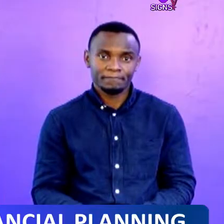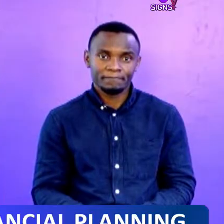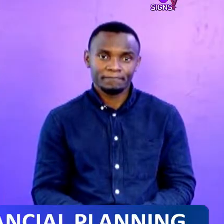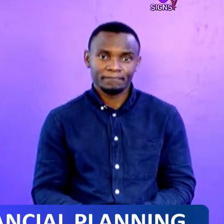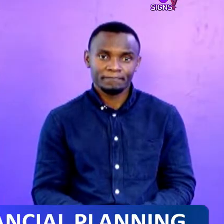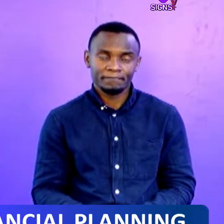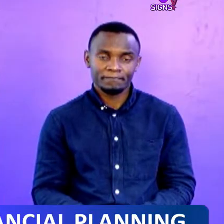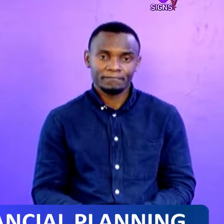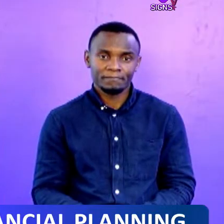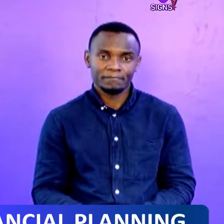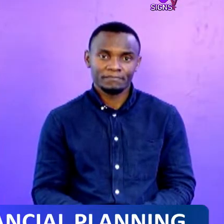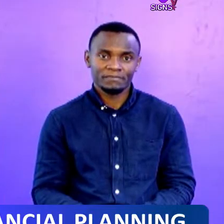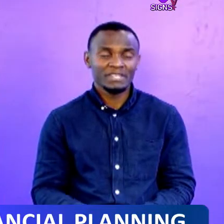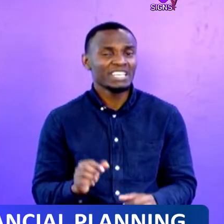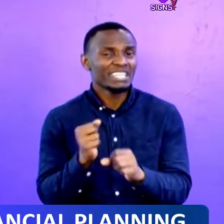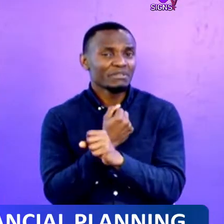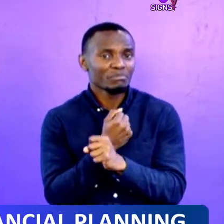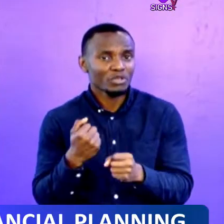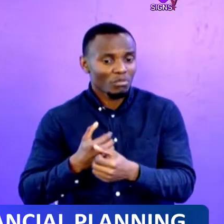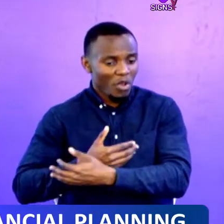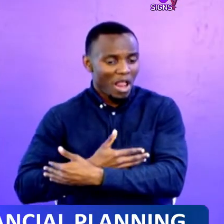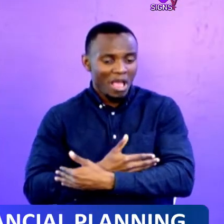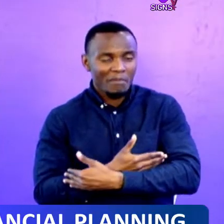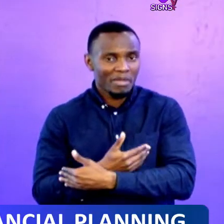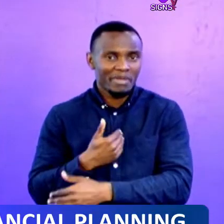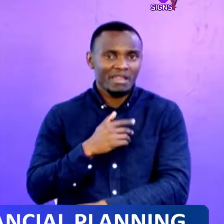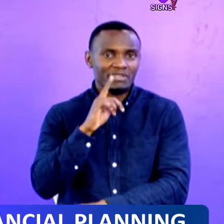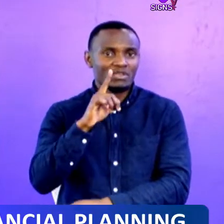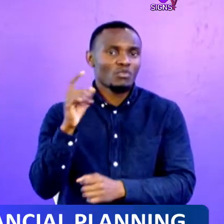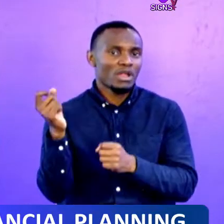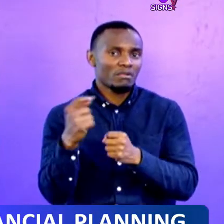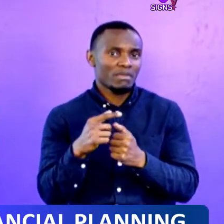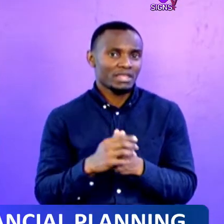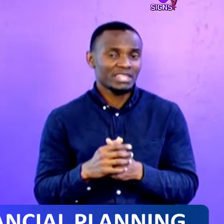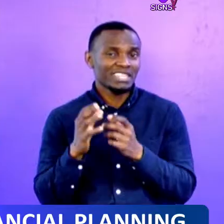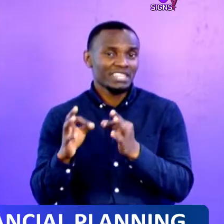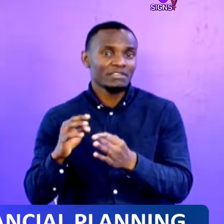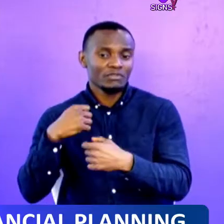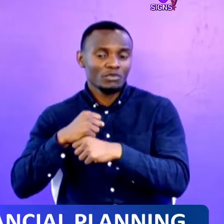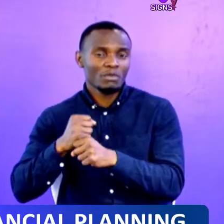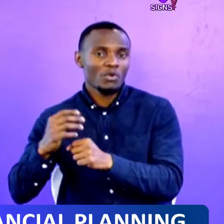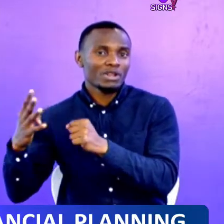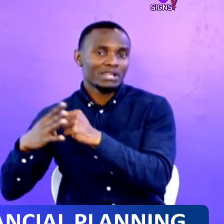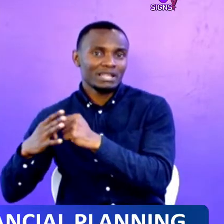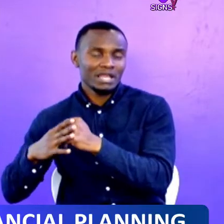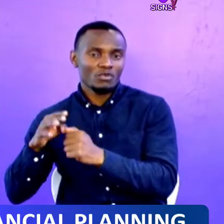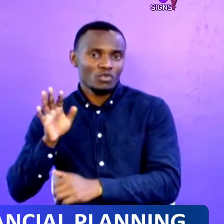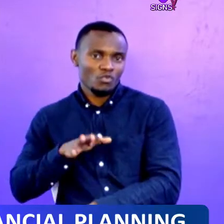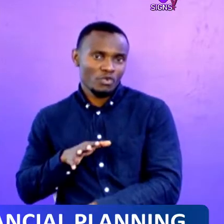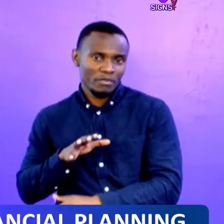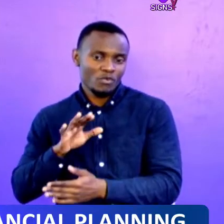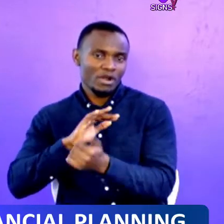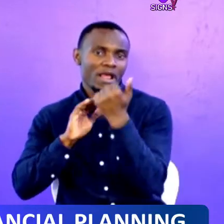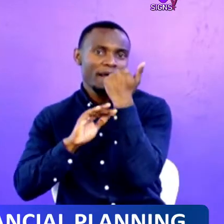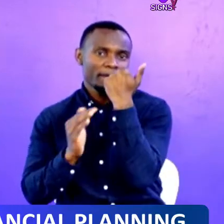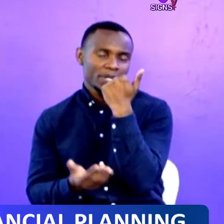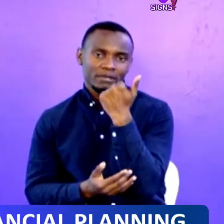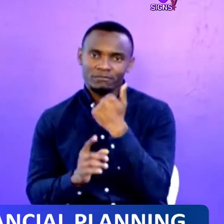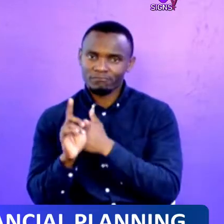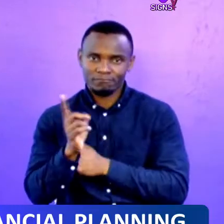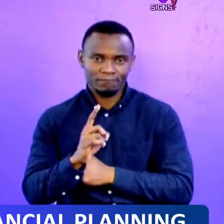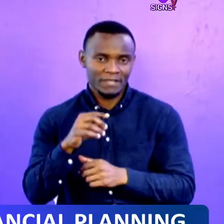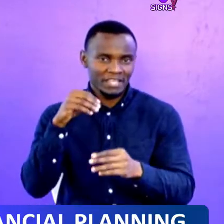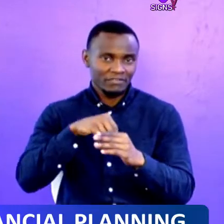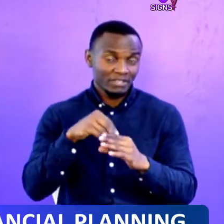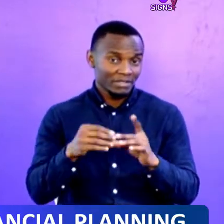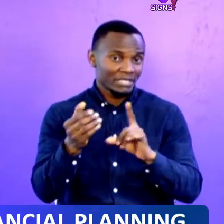you cannot get a baby in 1 month by making 9 women pregnant. Investments take time, and they take discipline, and they